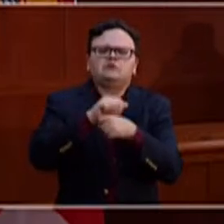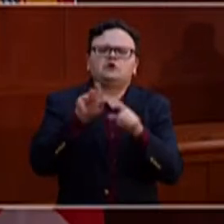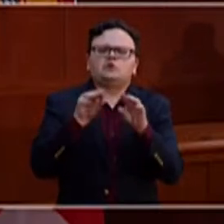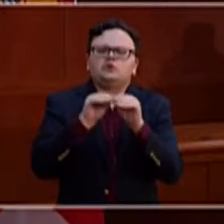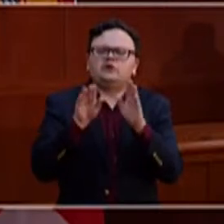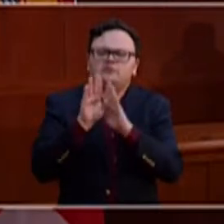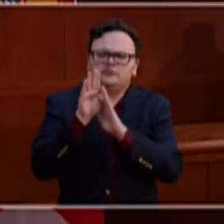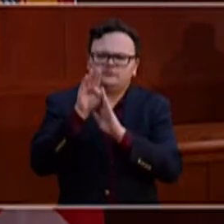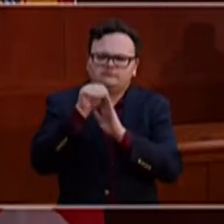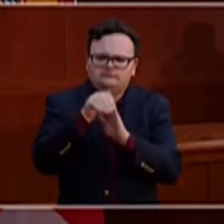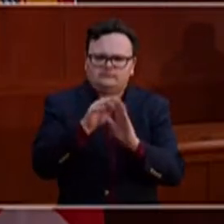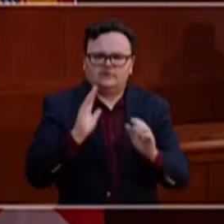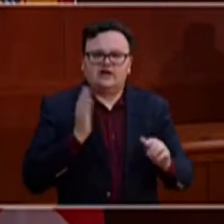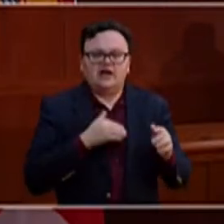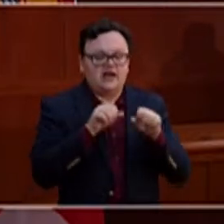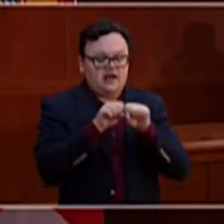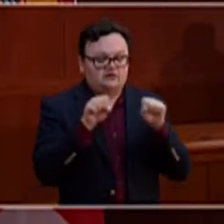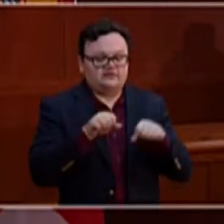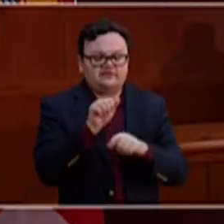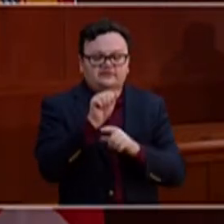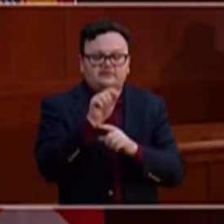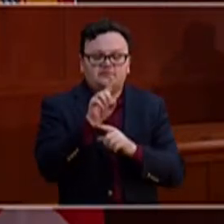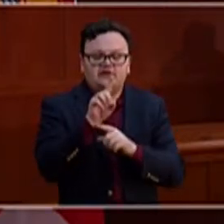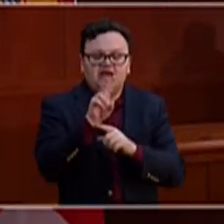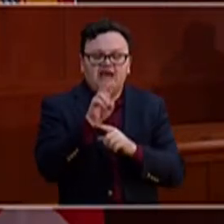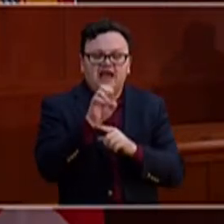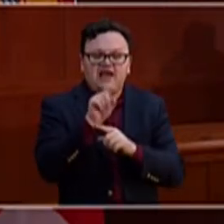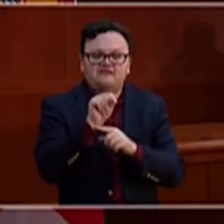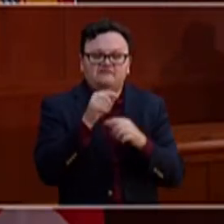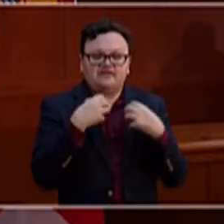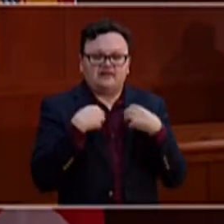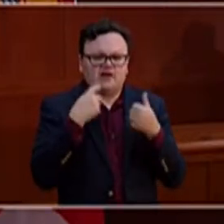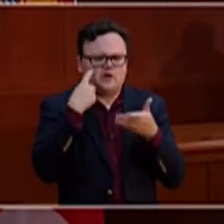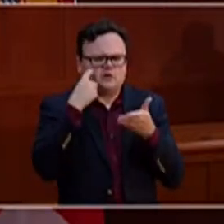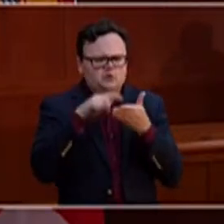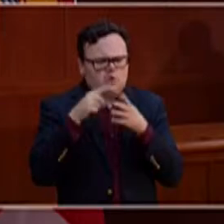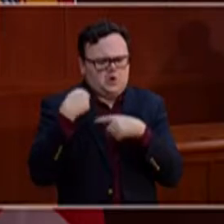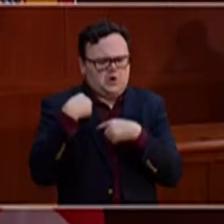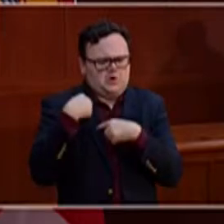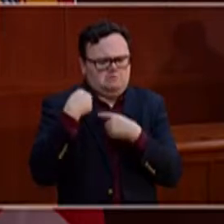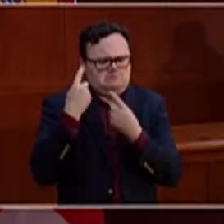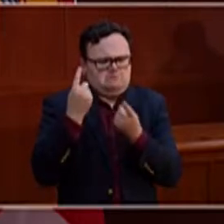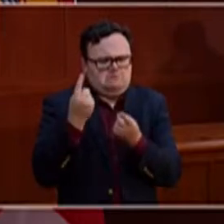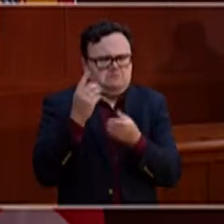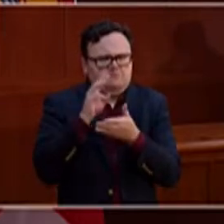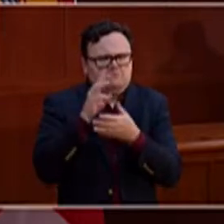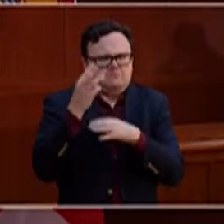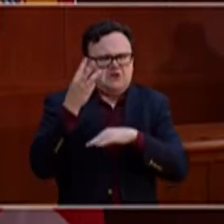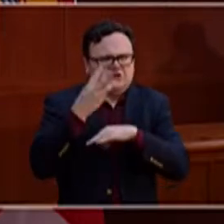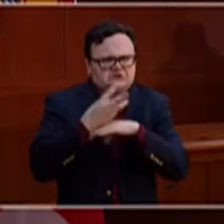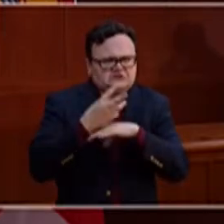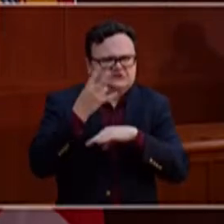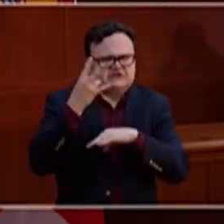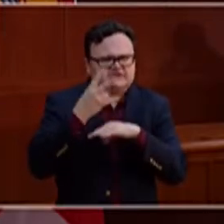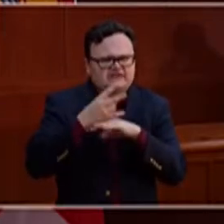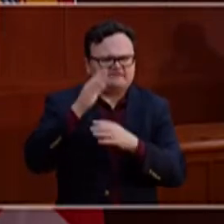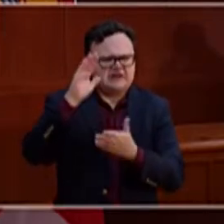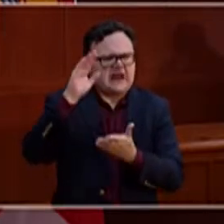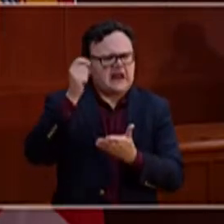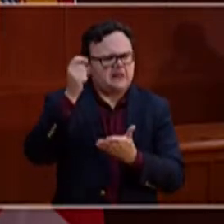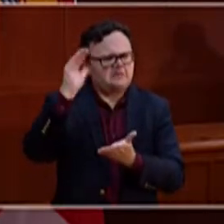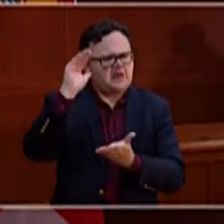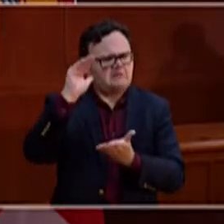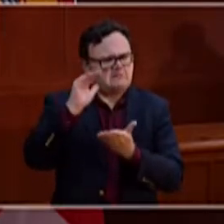Health has either seen a flattening or a little bit of decrease in the past 6 or 7 days. Outside the hospital, we